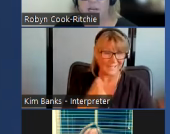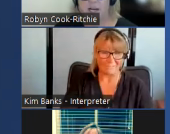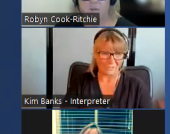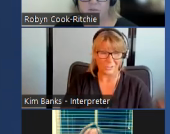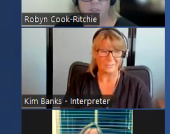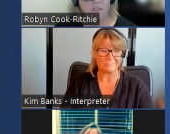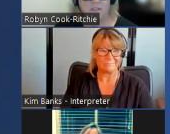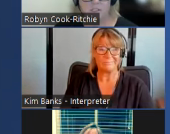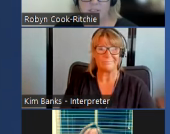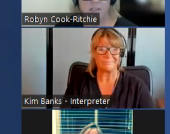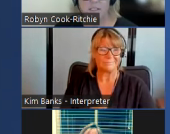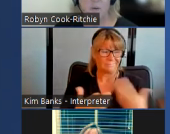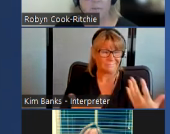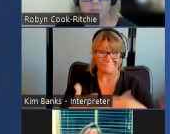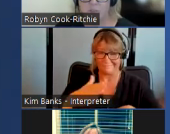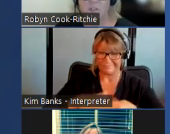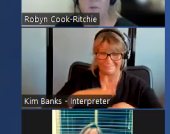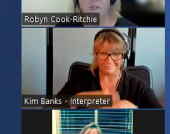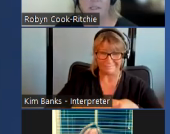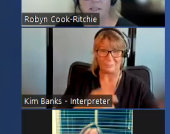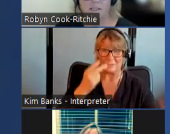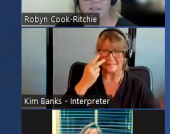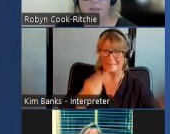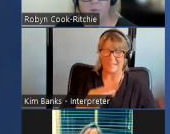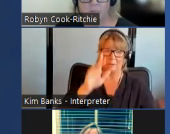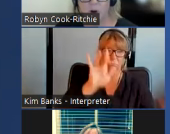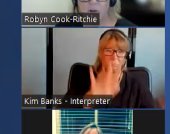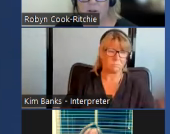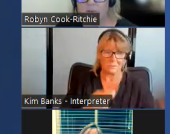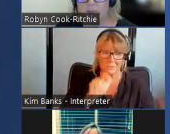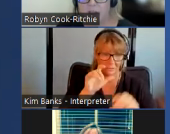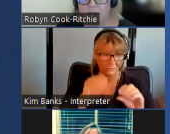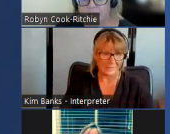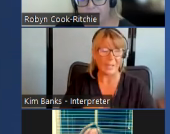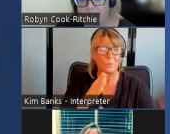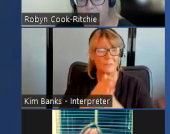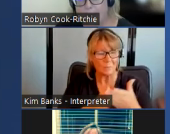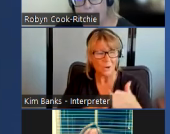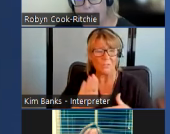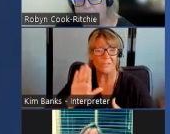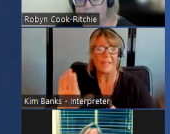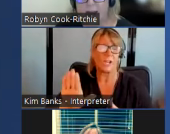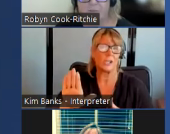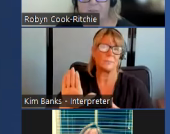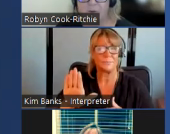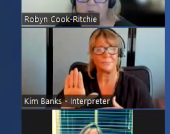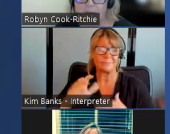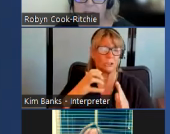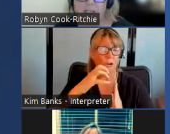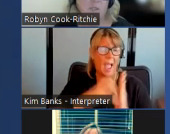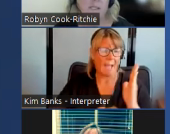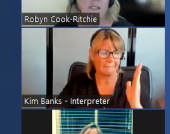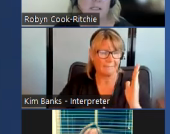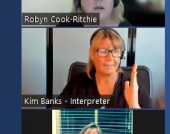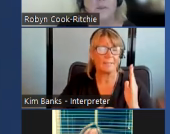So that we've just as a tip, you should know this. It was part of the draft